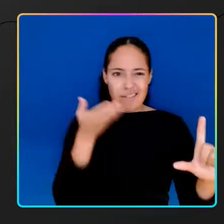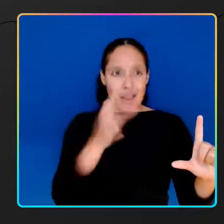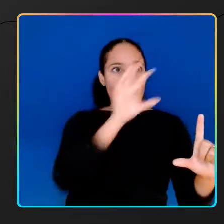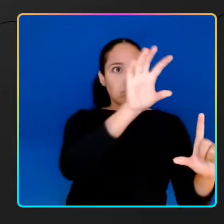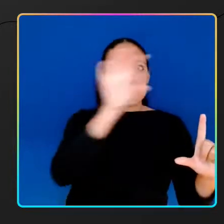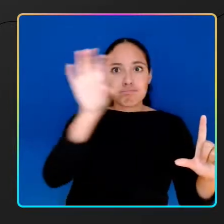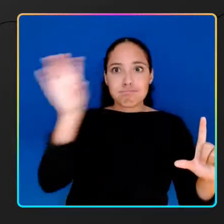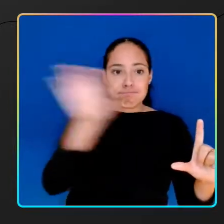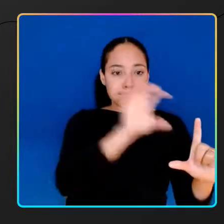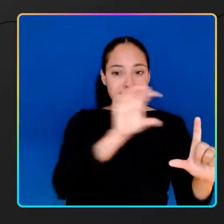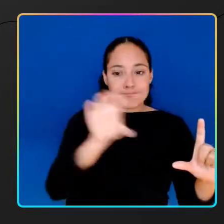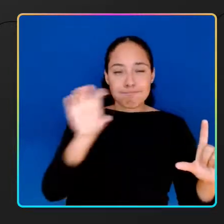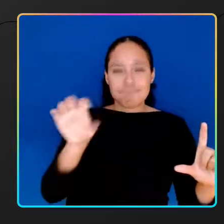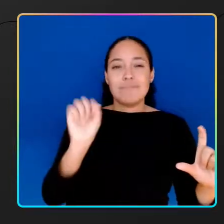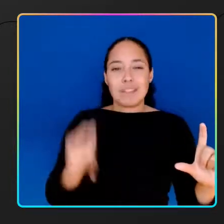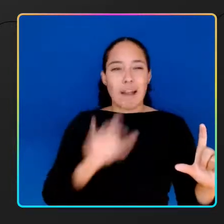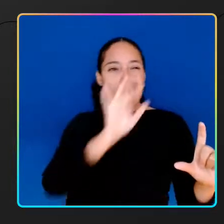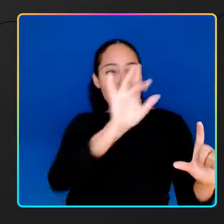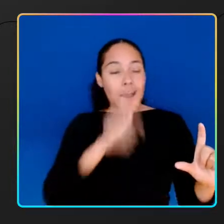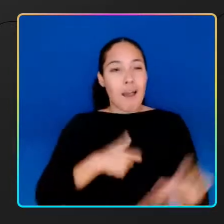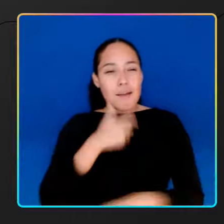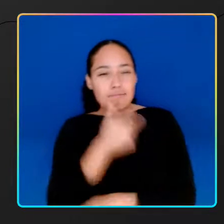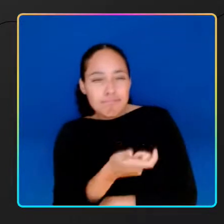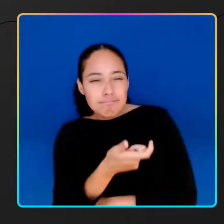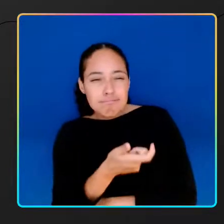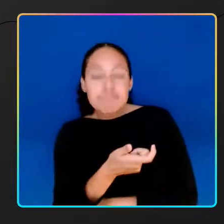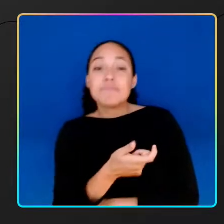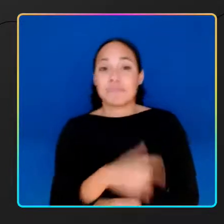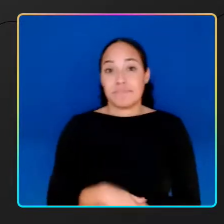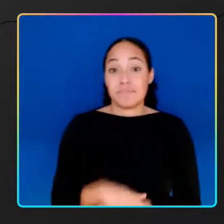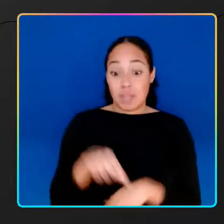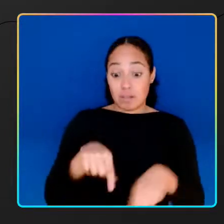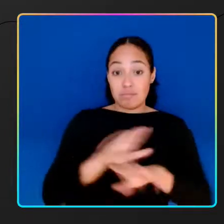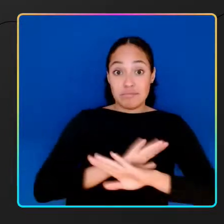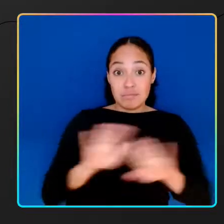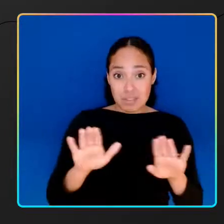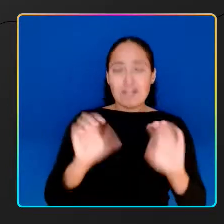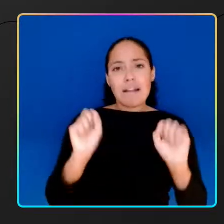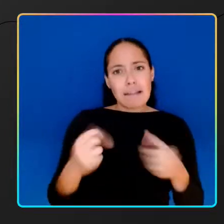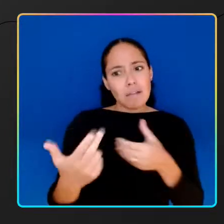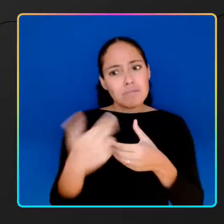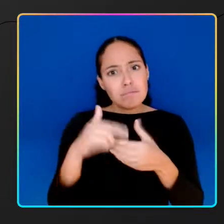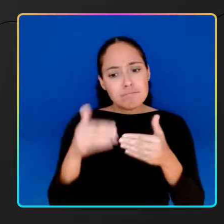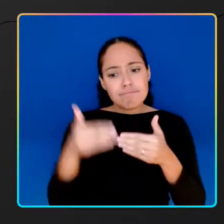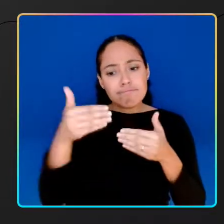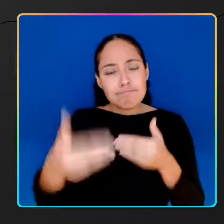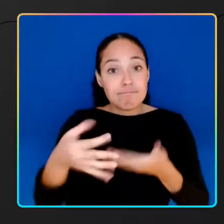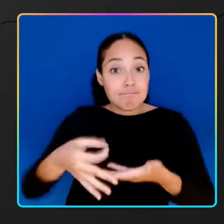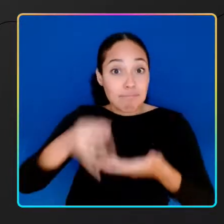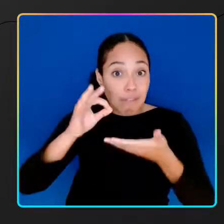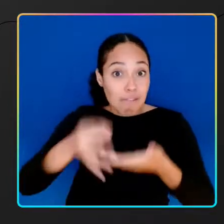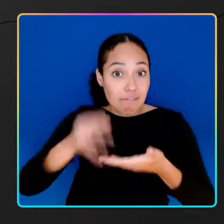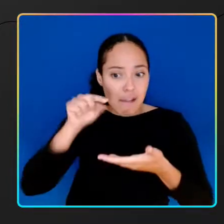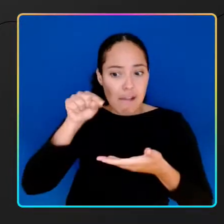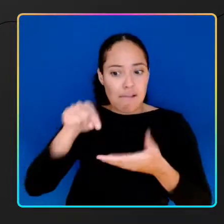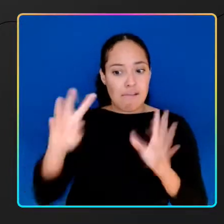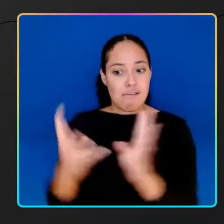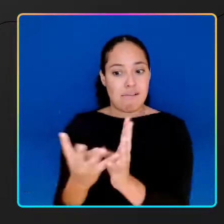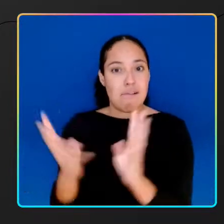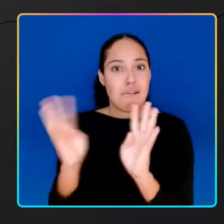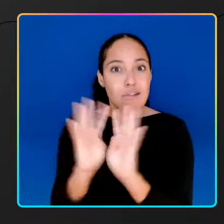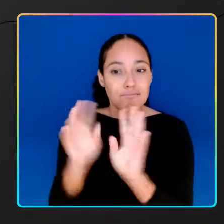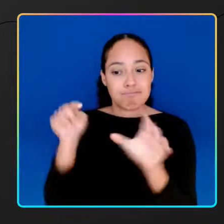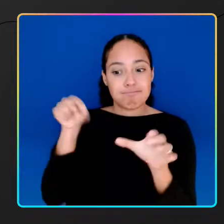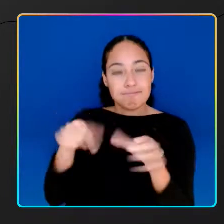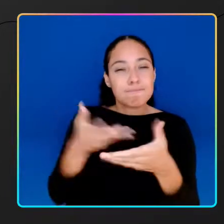cafe, the A Bit of AI Cafe. It's a small networking environment to have really great conversations and share resources.